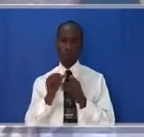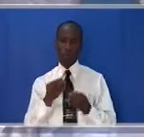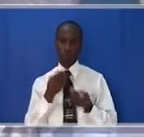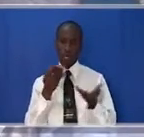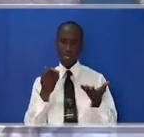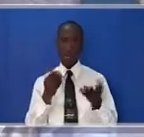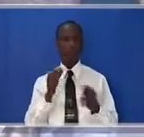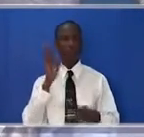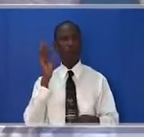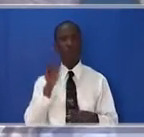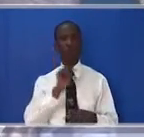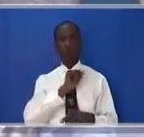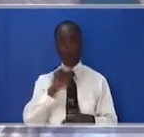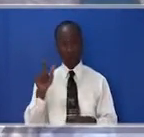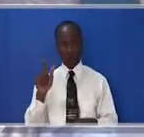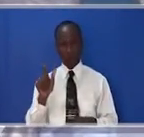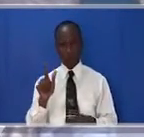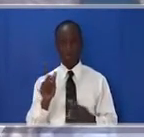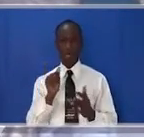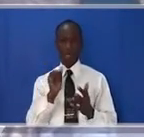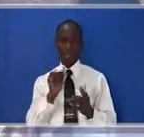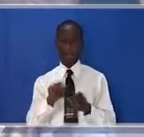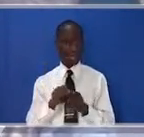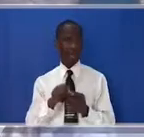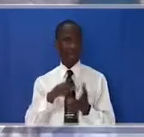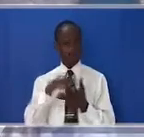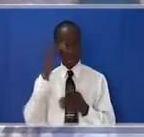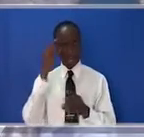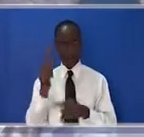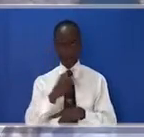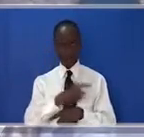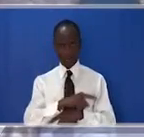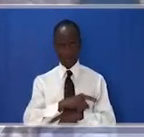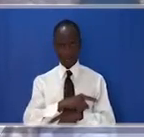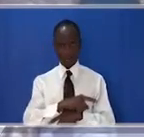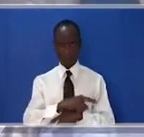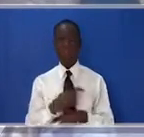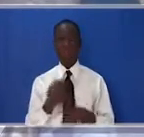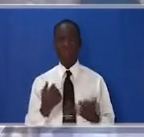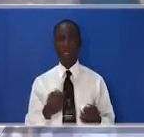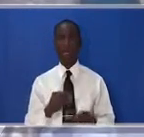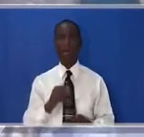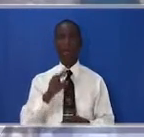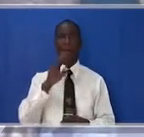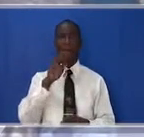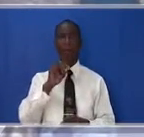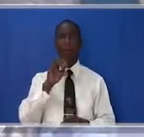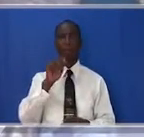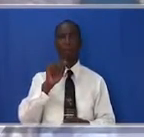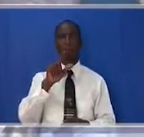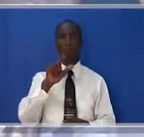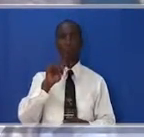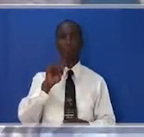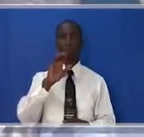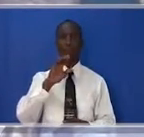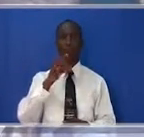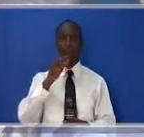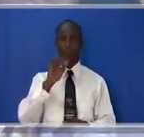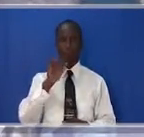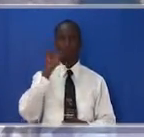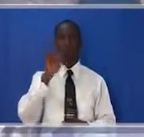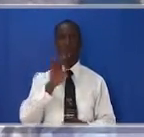nyankupon ashenu yina. We are looking at Malachi chapter 4 and verse 4 this morning. We